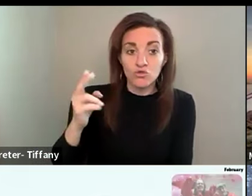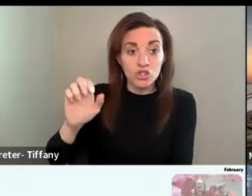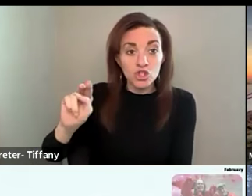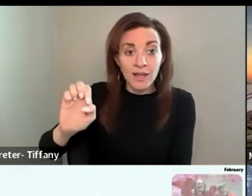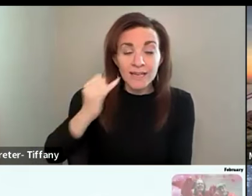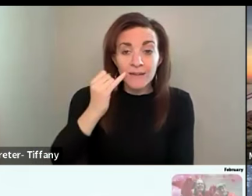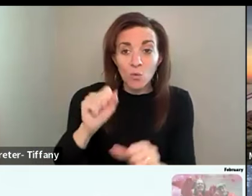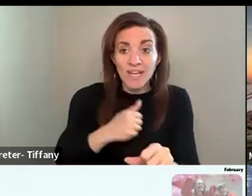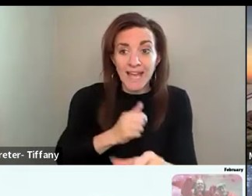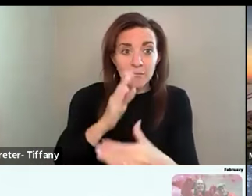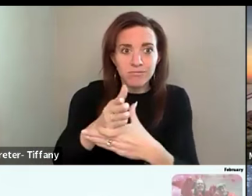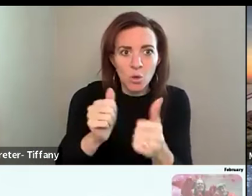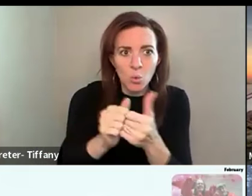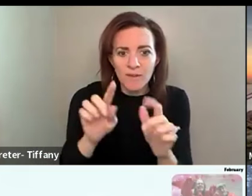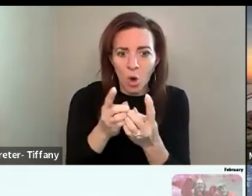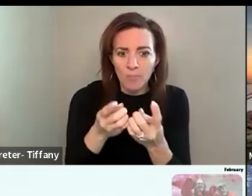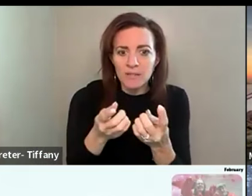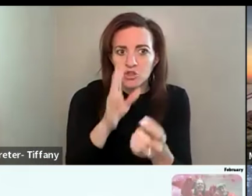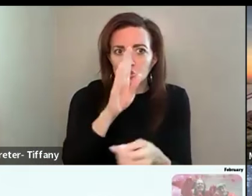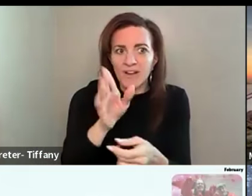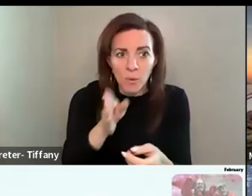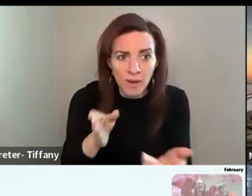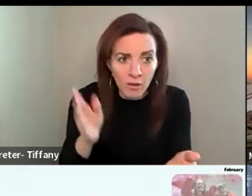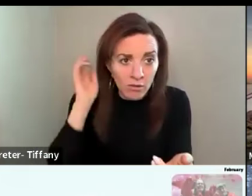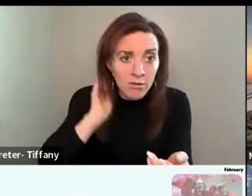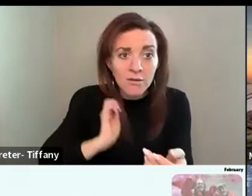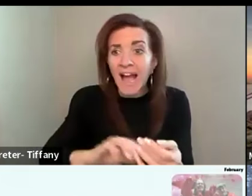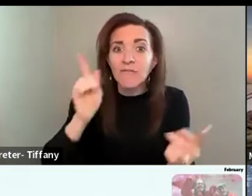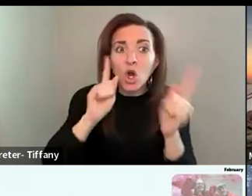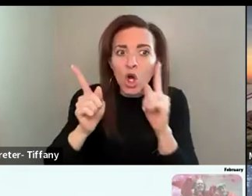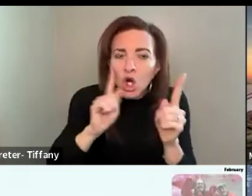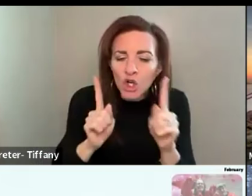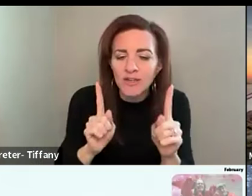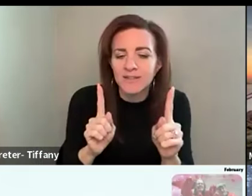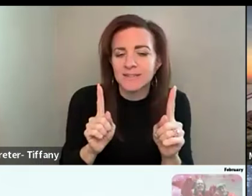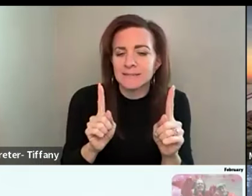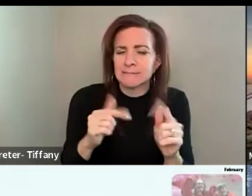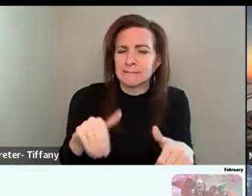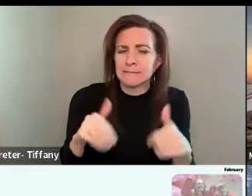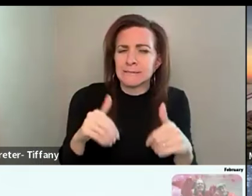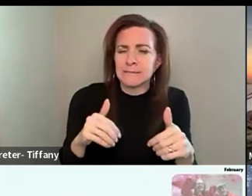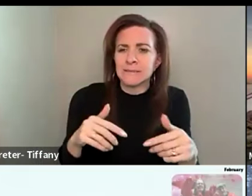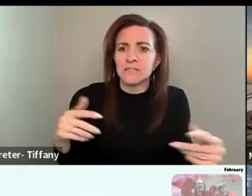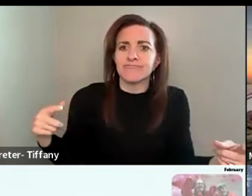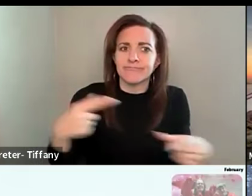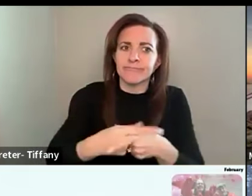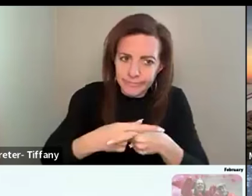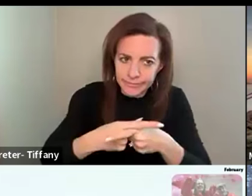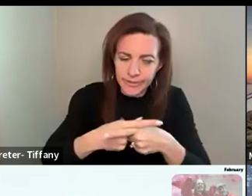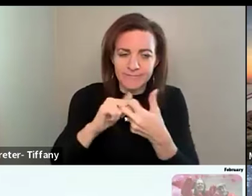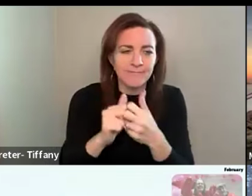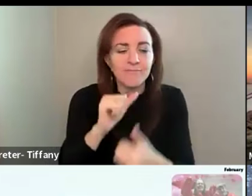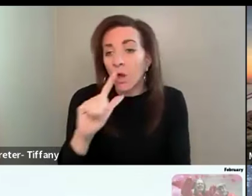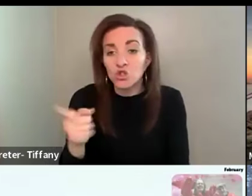But that's just what I have heard. I have heard that this is a huge issue, not just with our